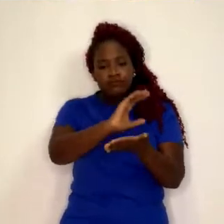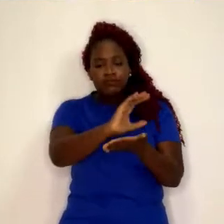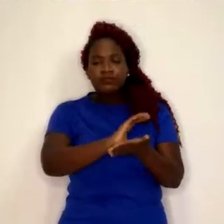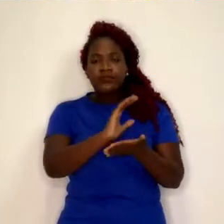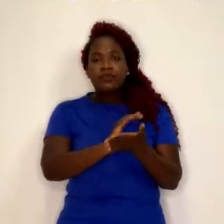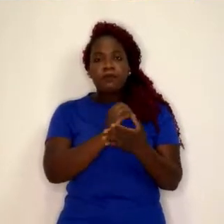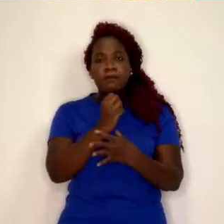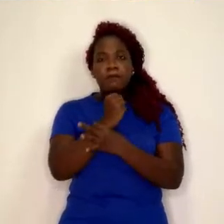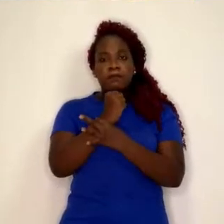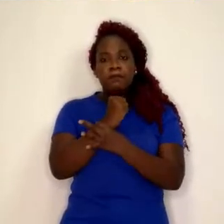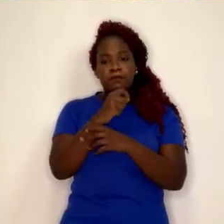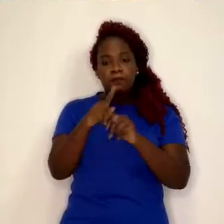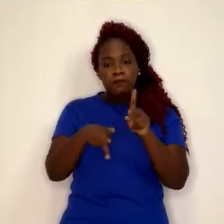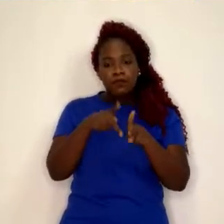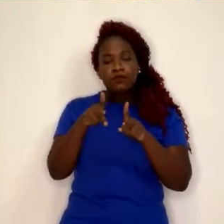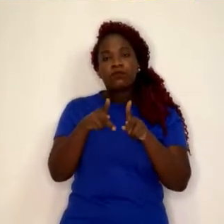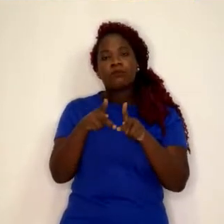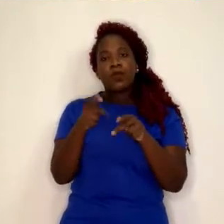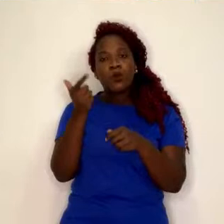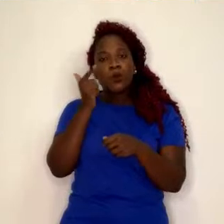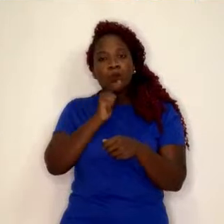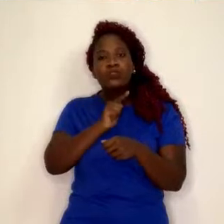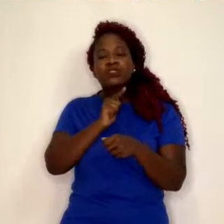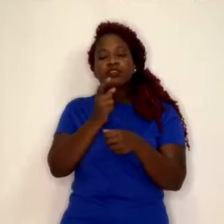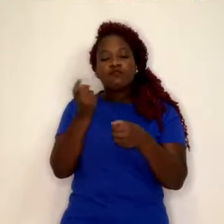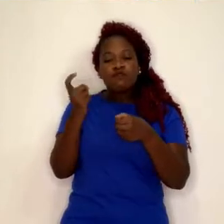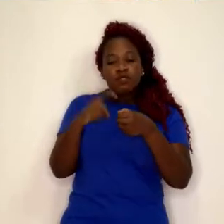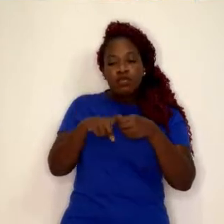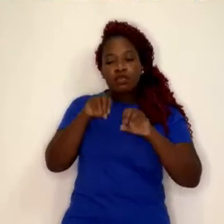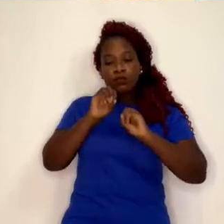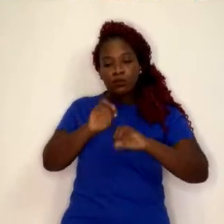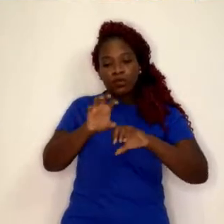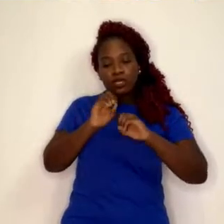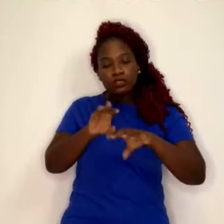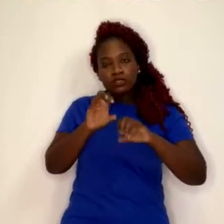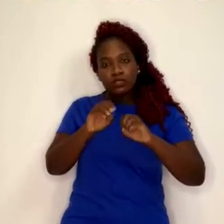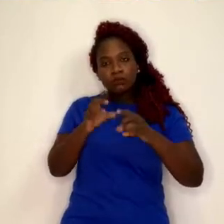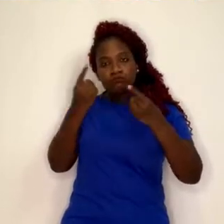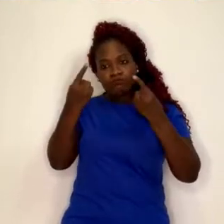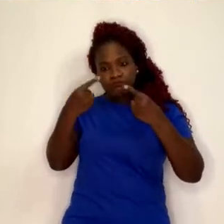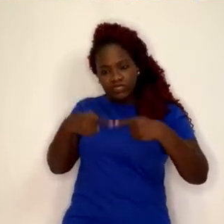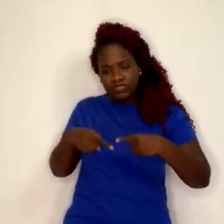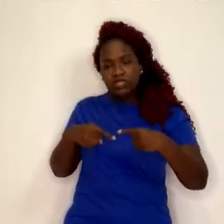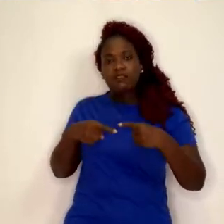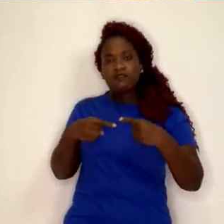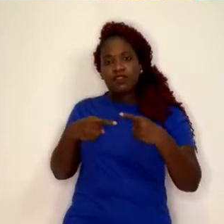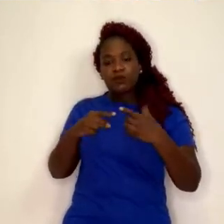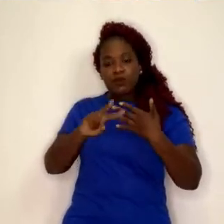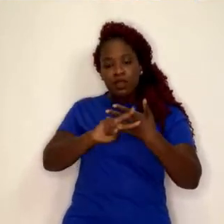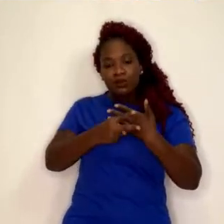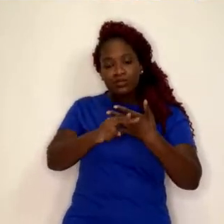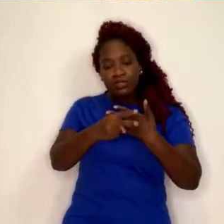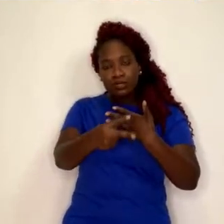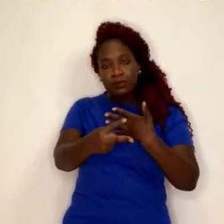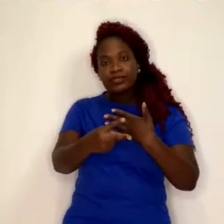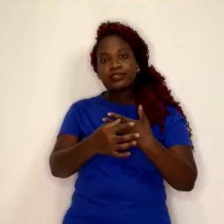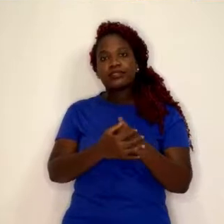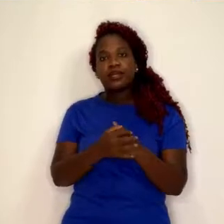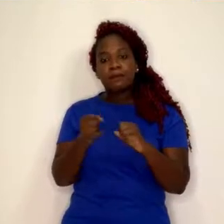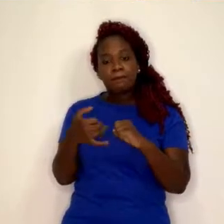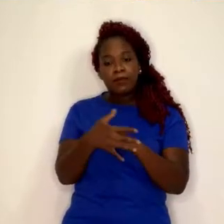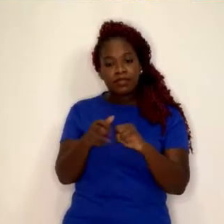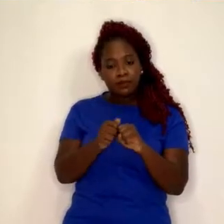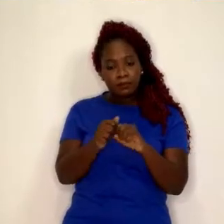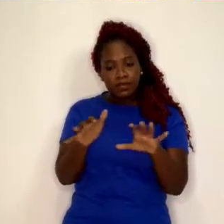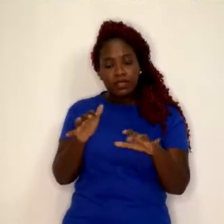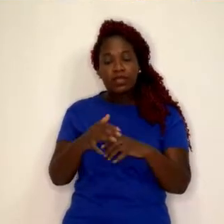to protect the population and to take back an educational policy that may confront the